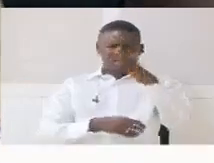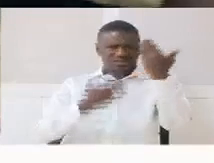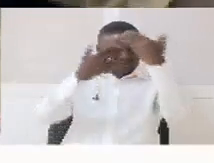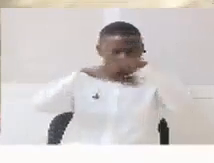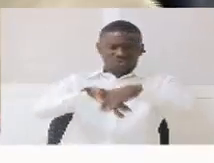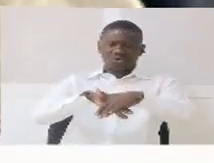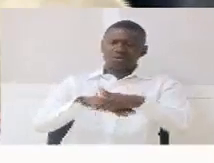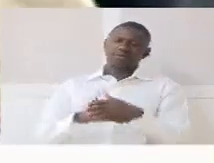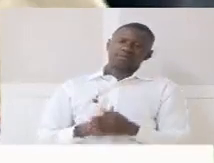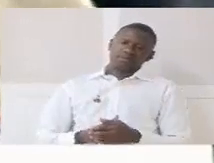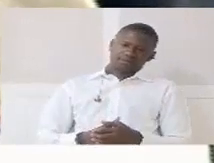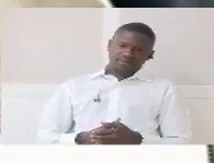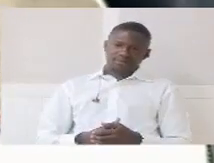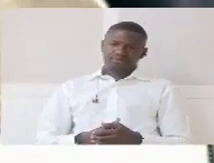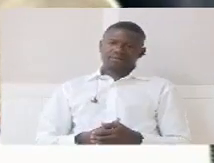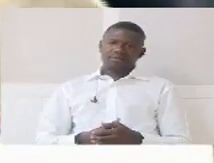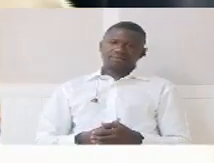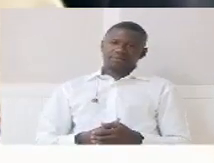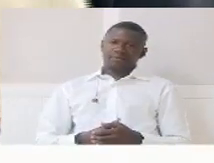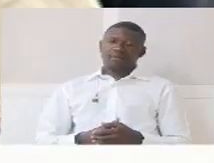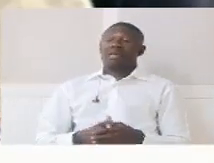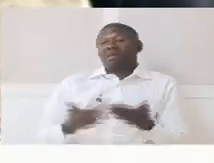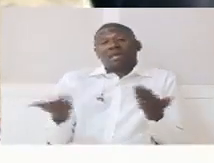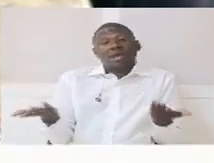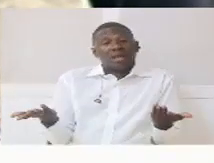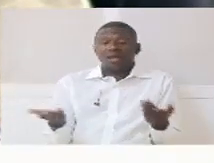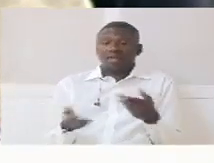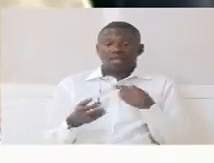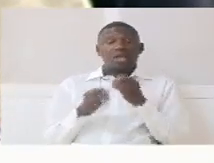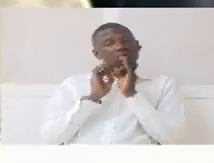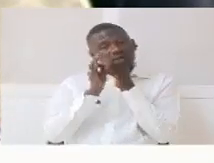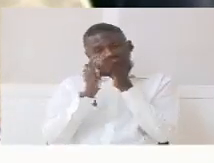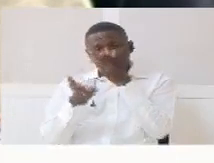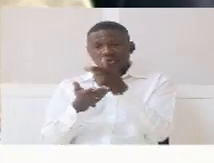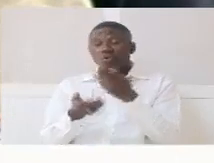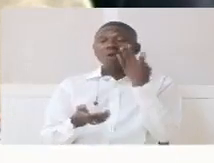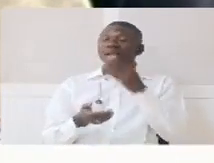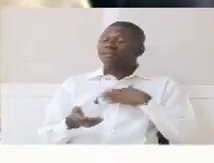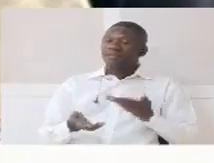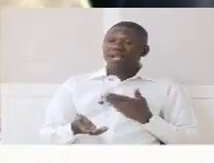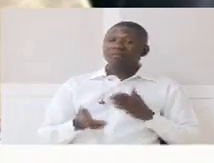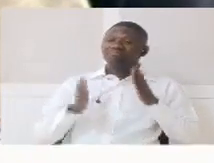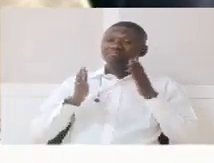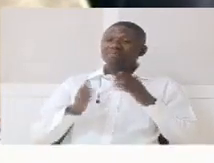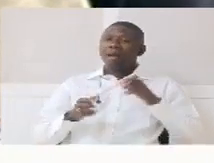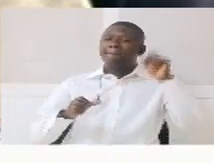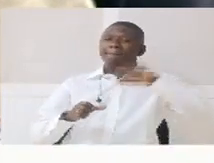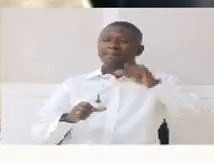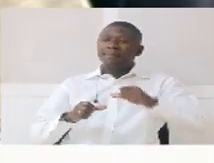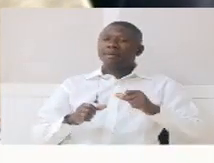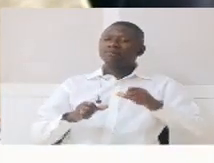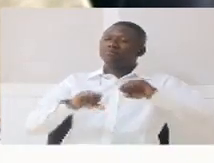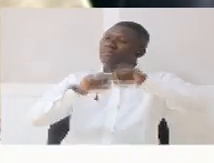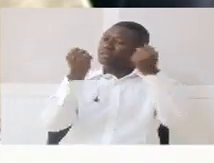Gross violation of human rights, because law is always silent. This is what I'm telling you. Wherever there is a gross violation of human